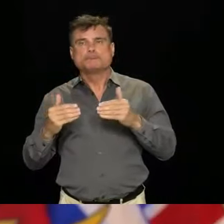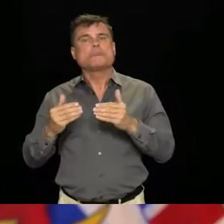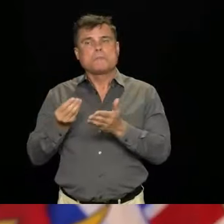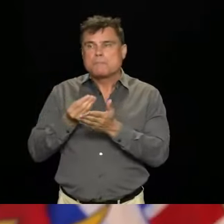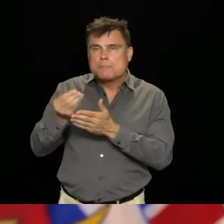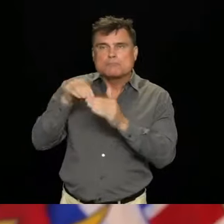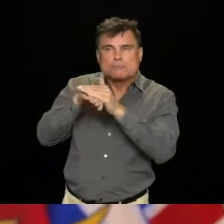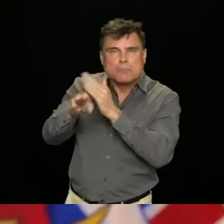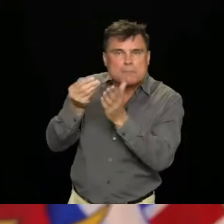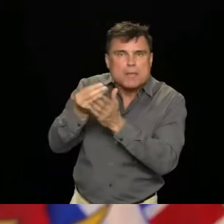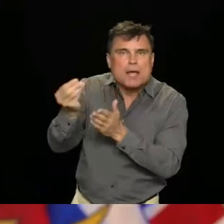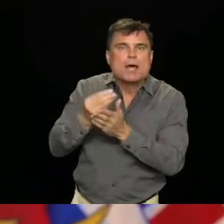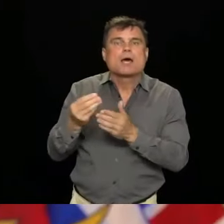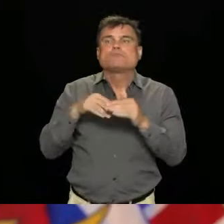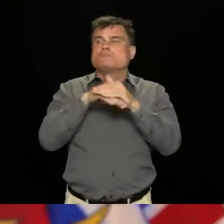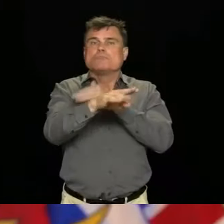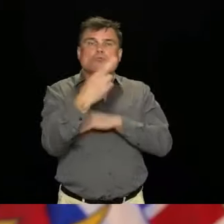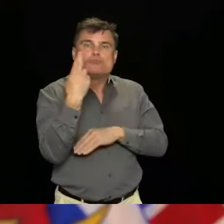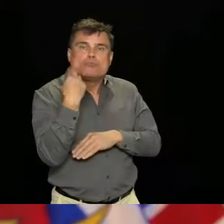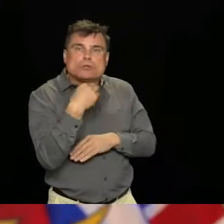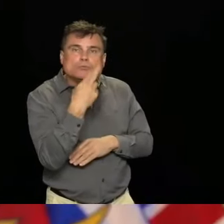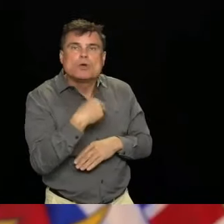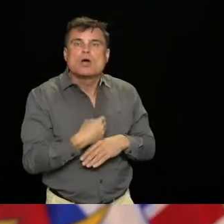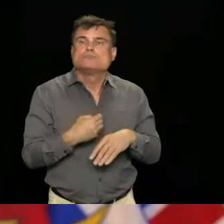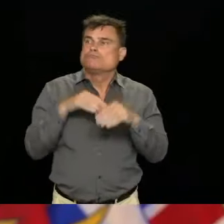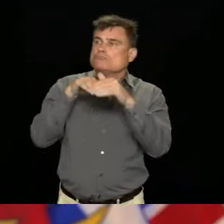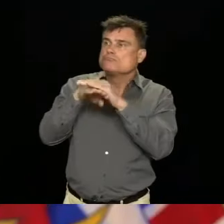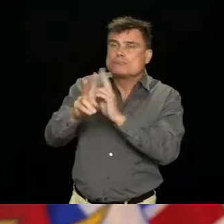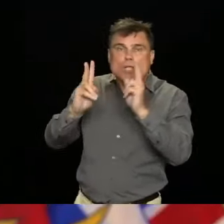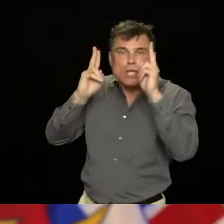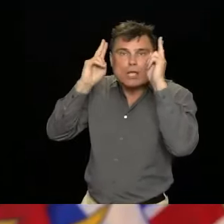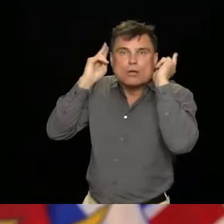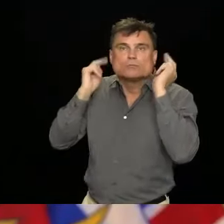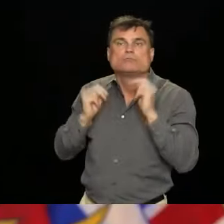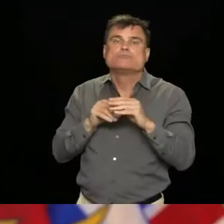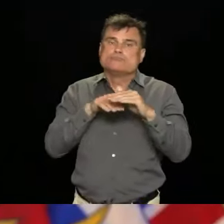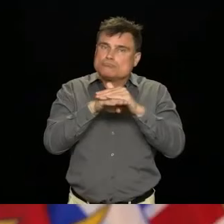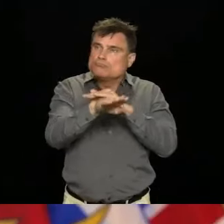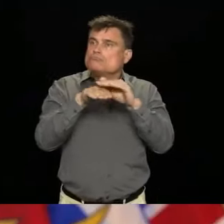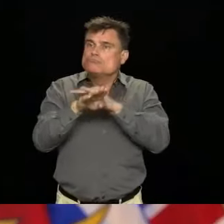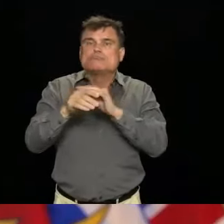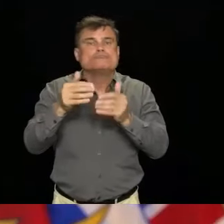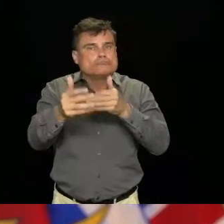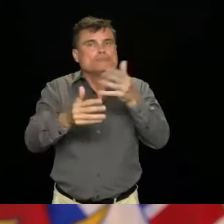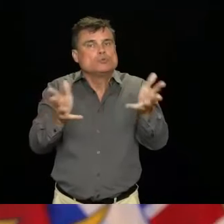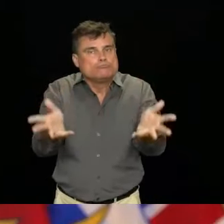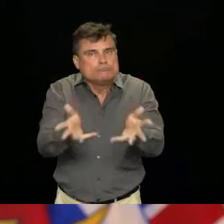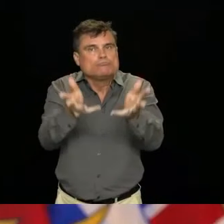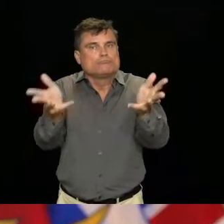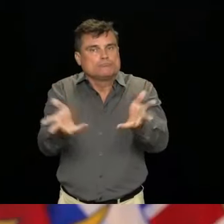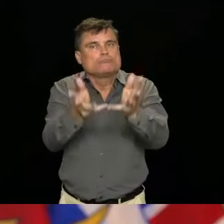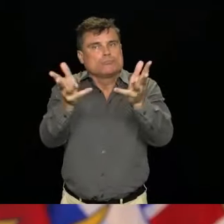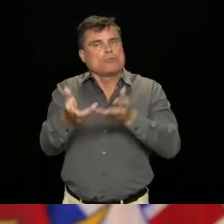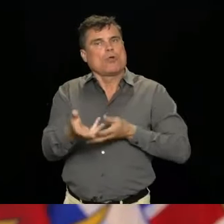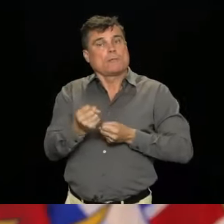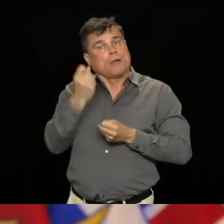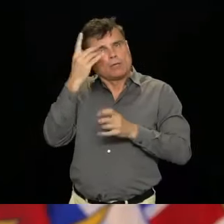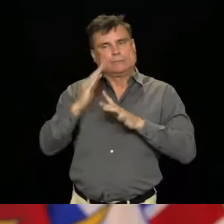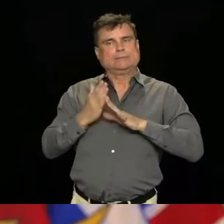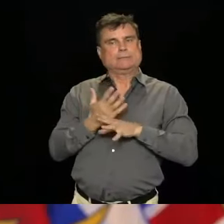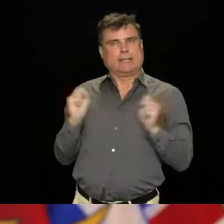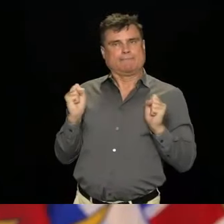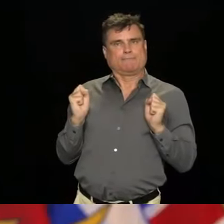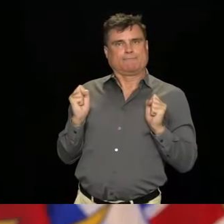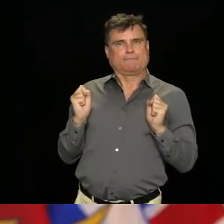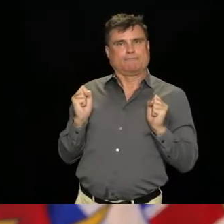cut. All of those things in building up that confidence through a safe and measured approach to restart will really